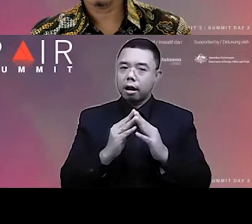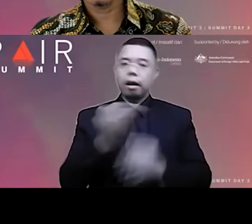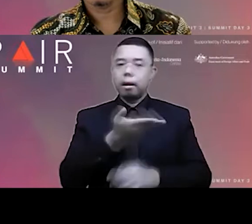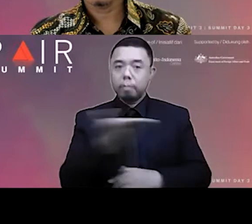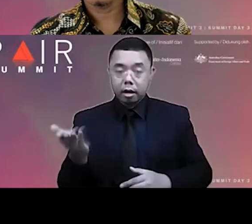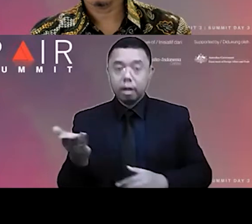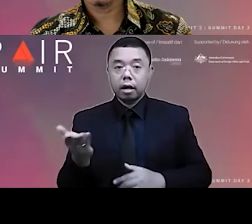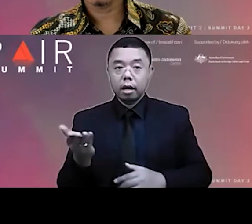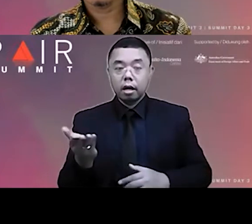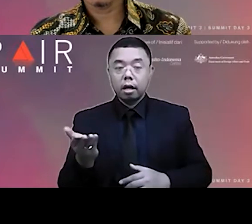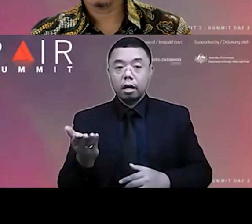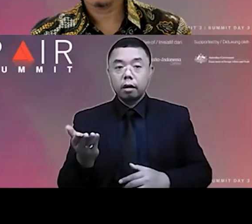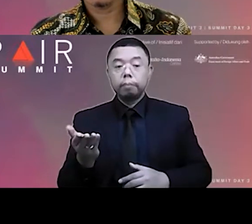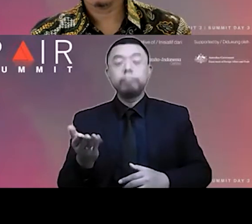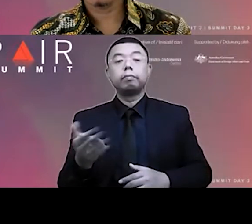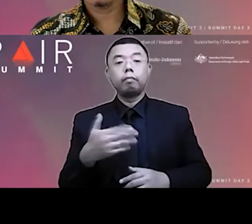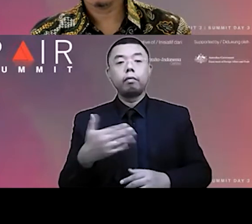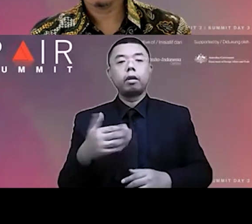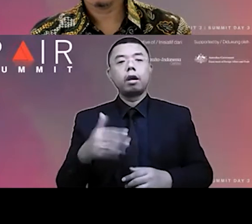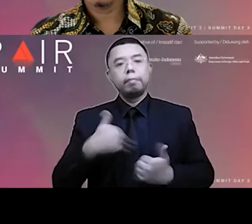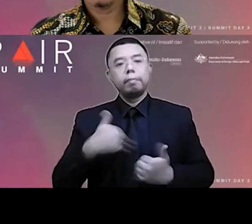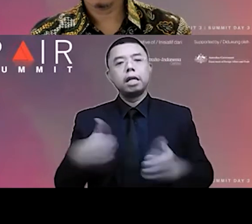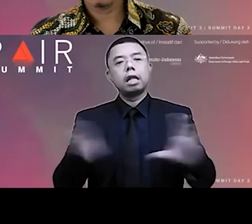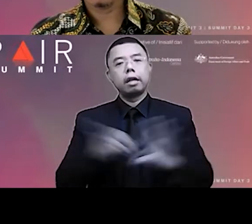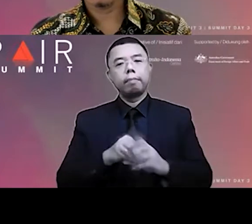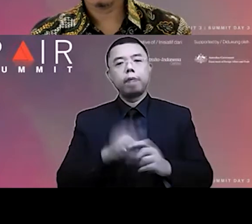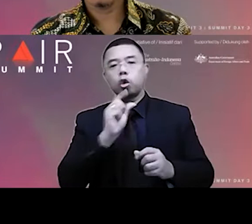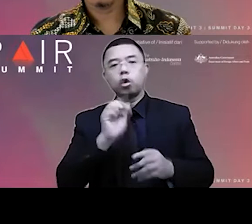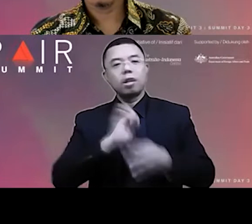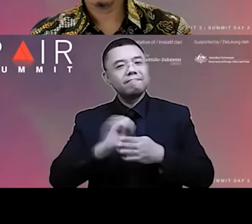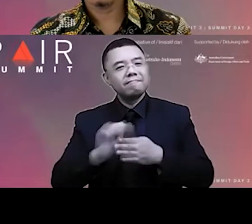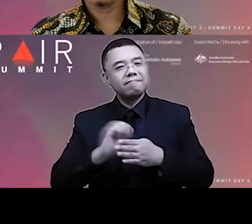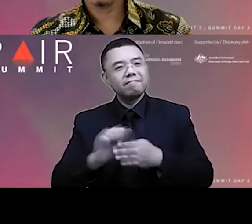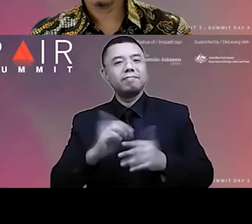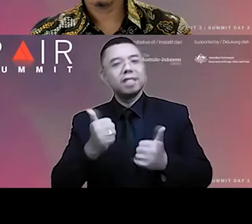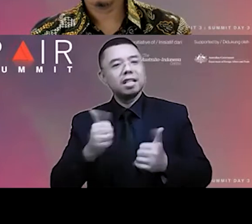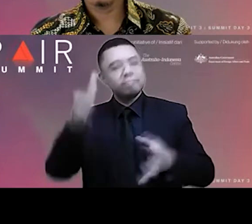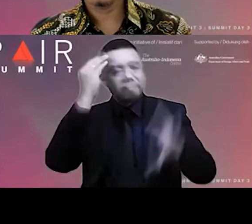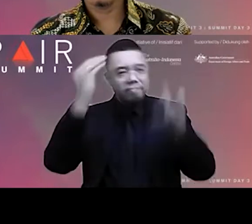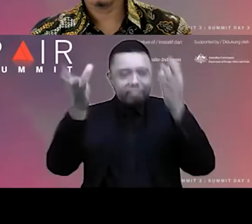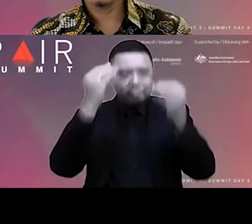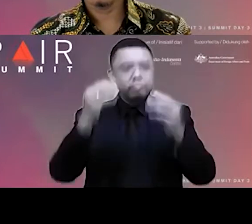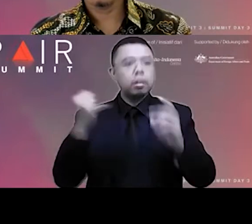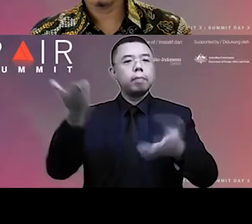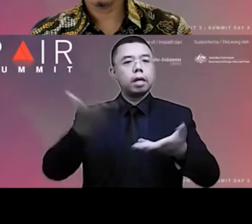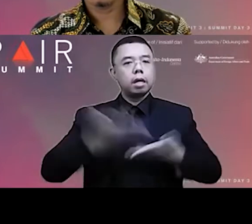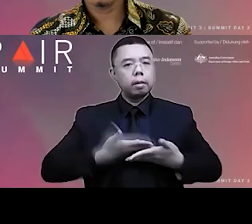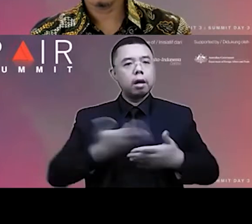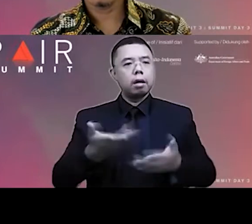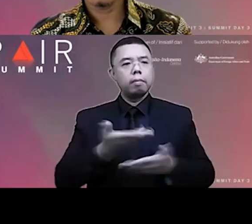involve in the training, and then get the improvement for their skills. So I think this is a